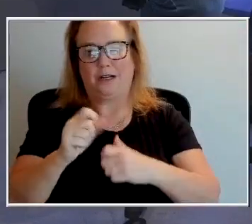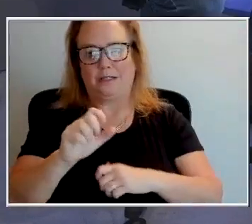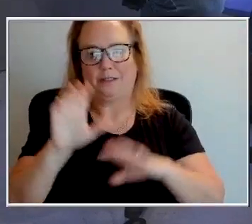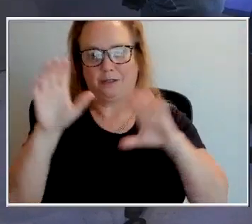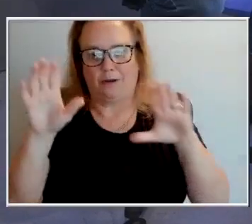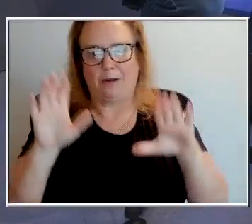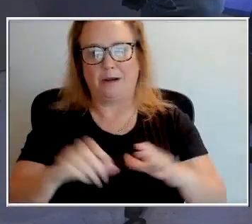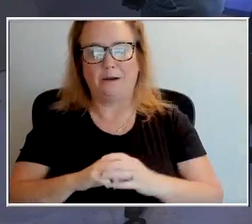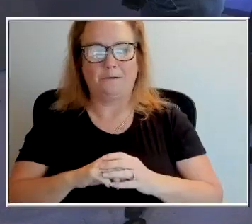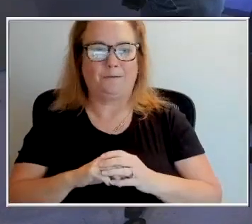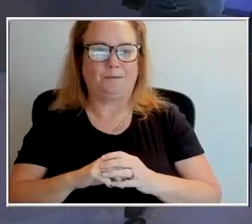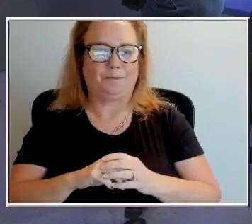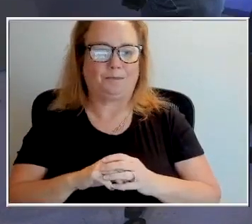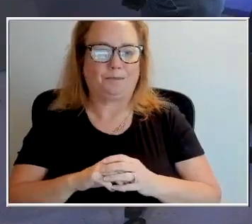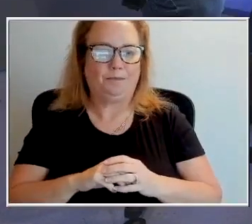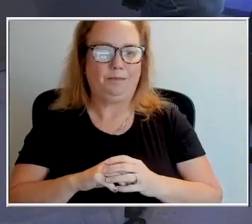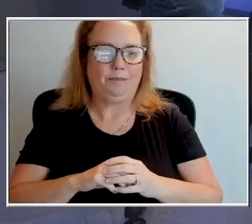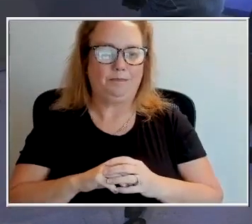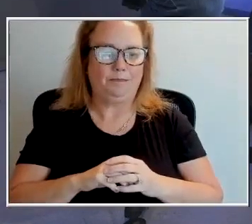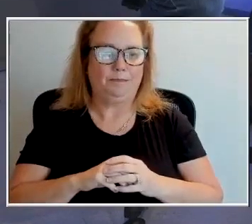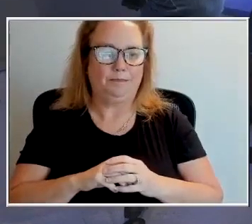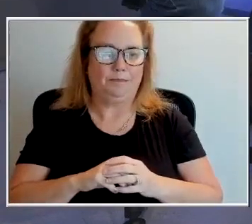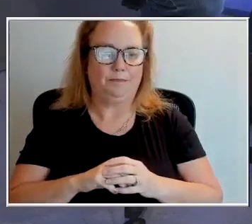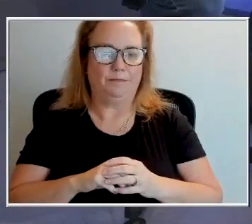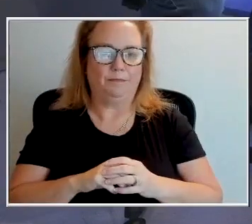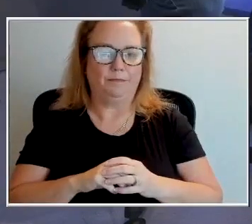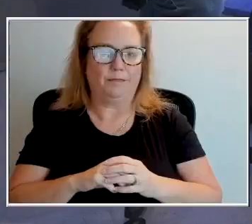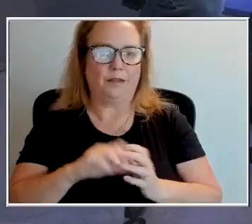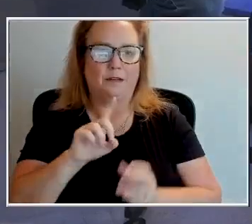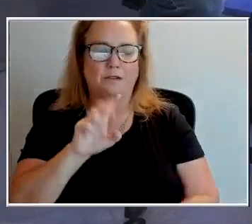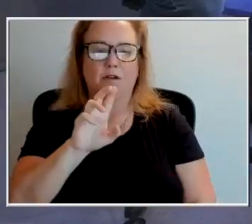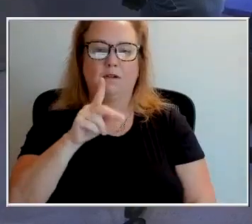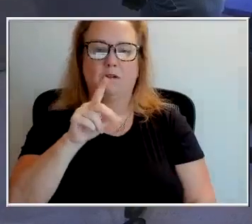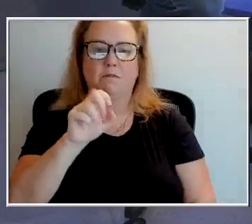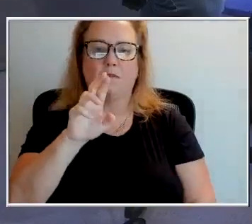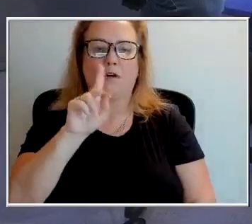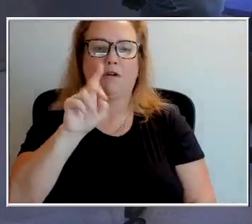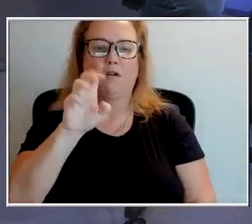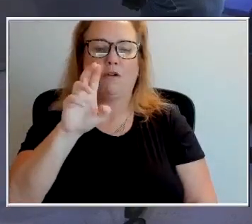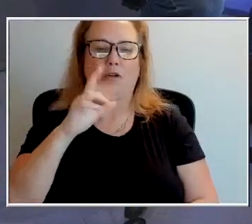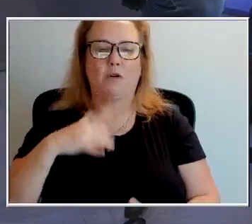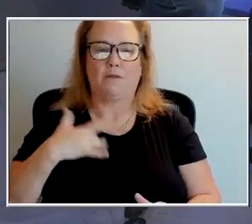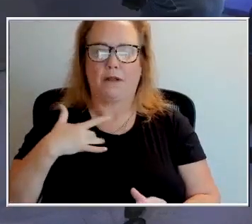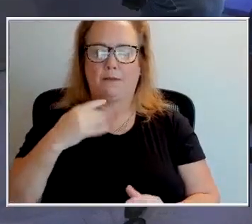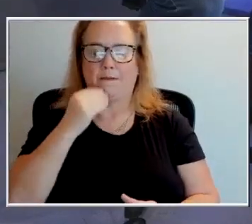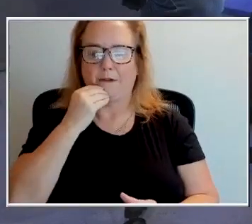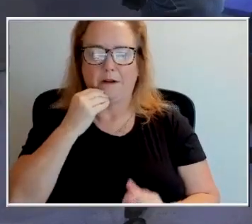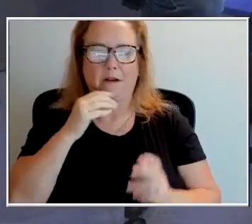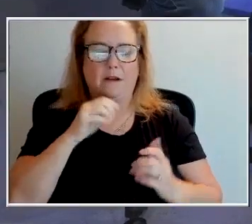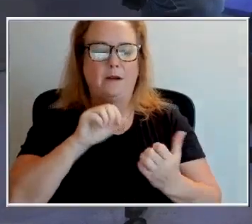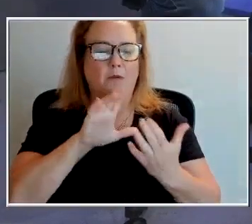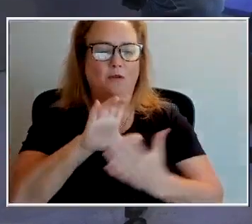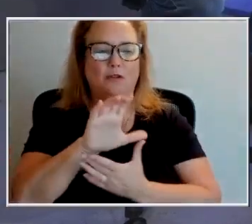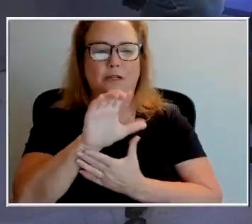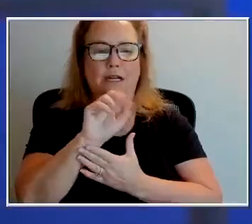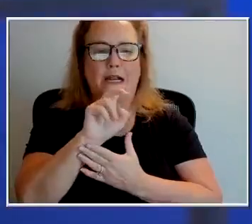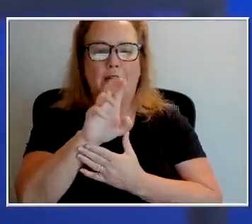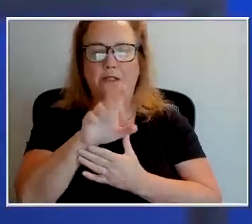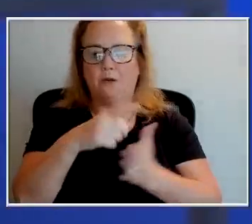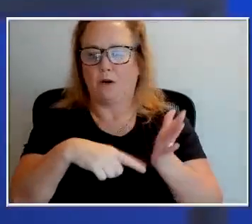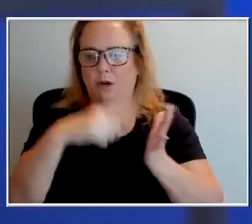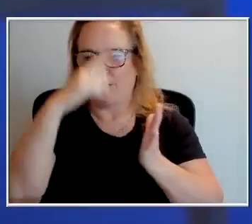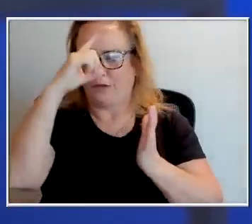at the great outcomes. So, Dr. Parker, what do you think about this whole approach? Nutrition and cancer, what are your thoughts? Well, I mean, first off, I